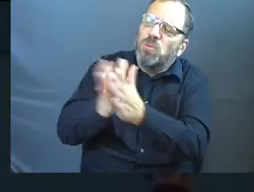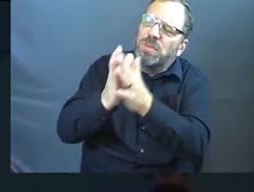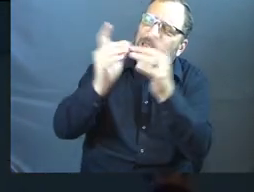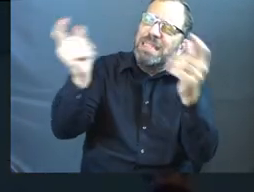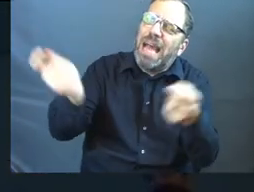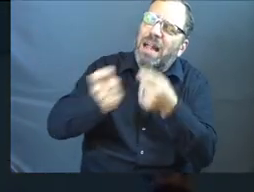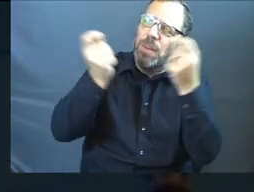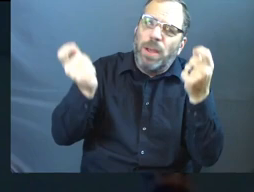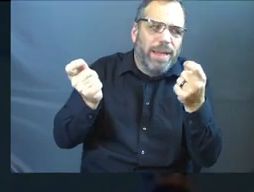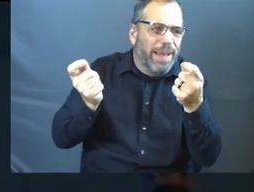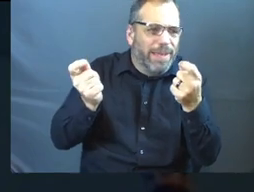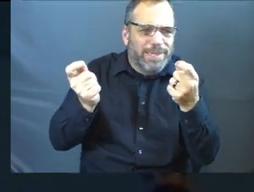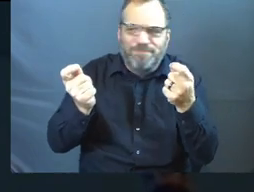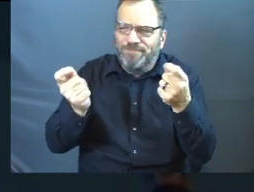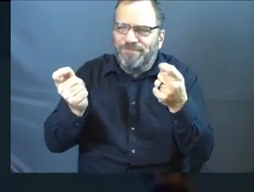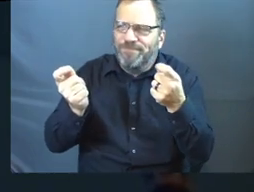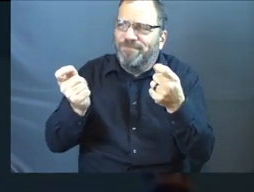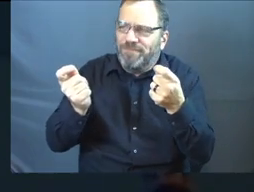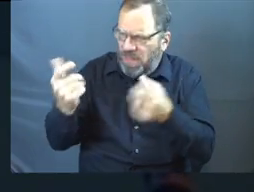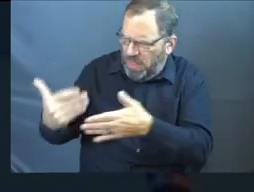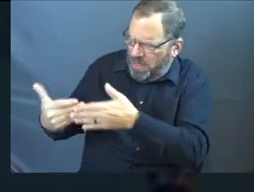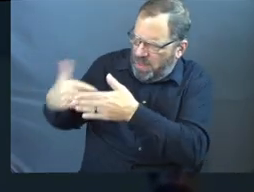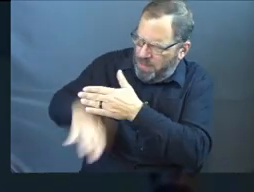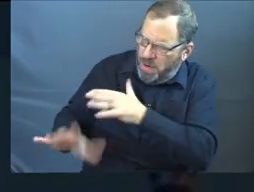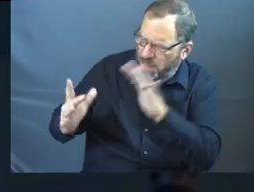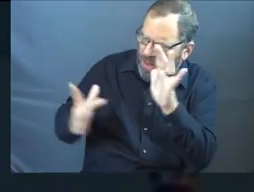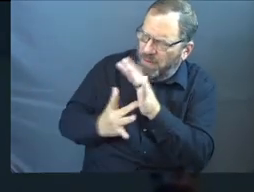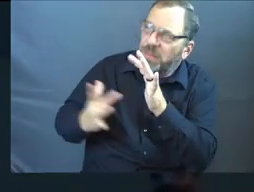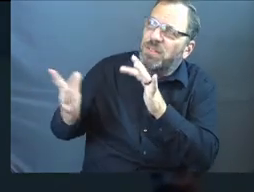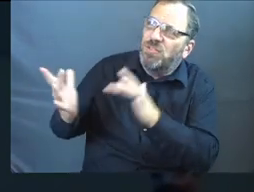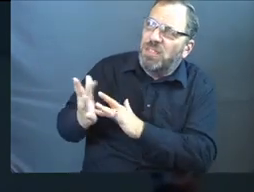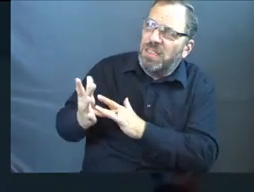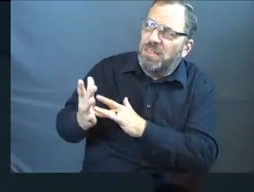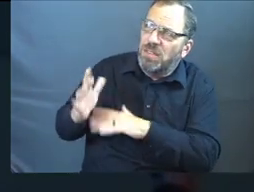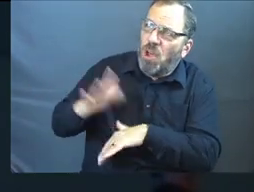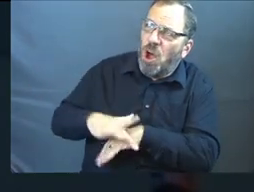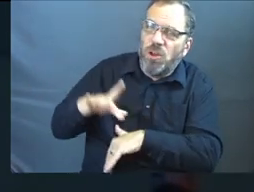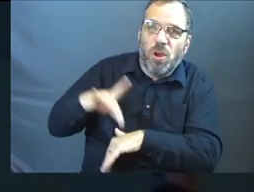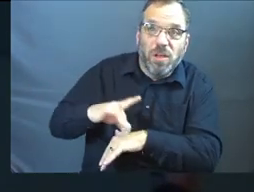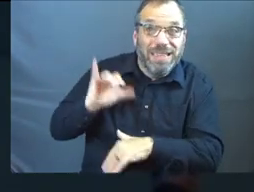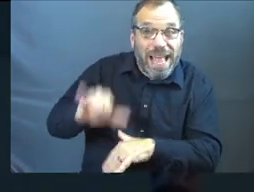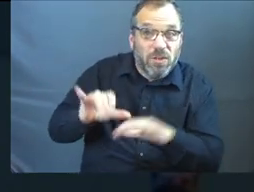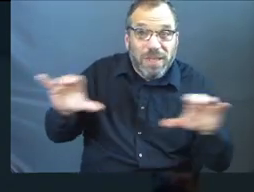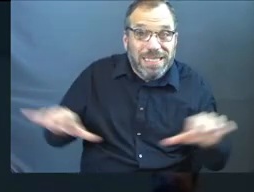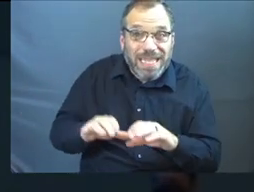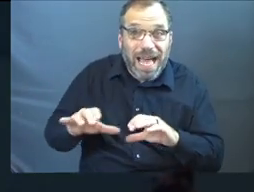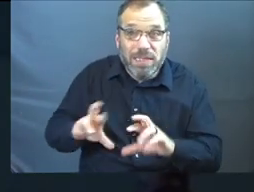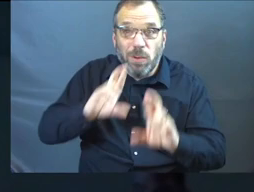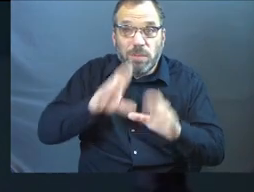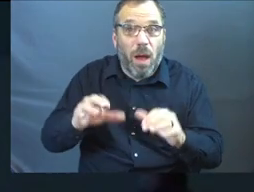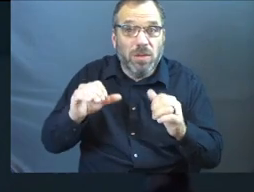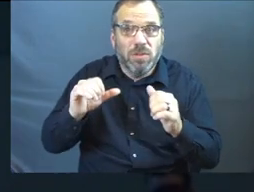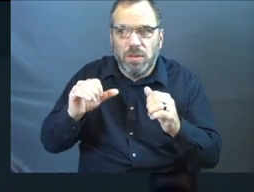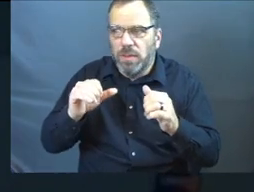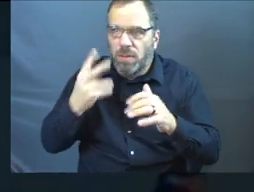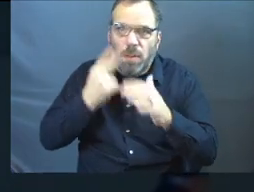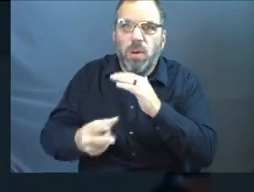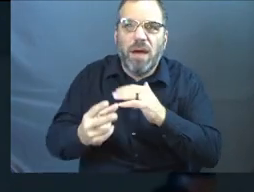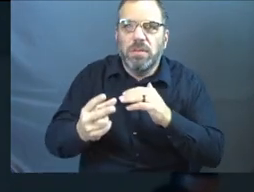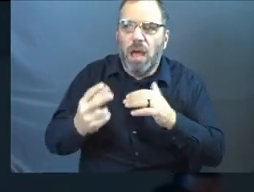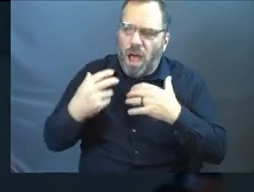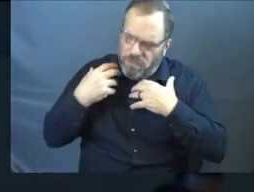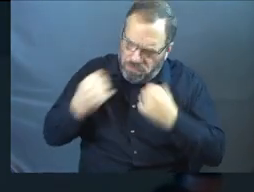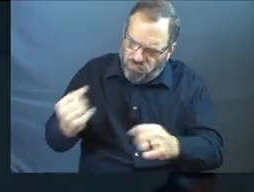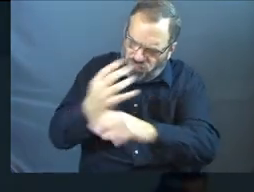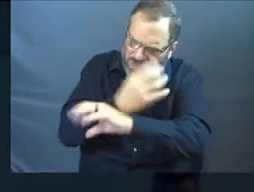celebrate the bringing of Jesus to this earth. So he does that. He responds with that, the prophecy of a